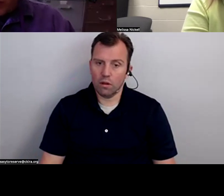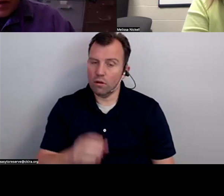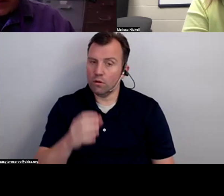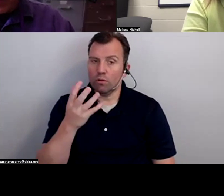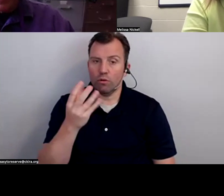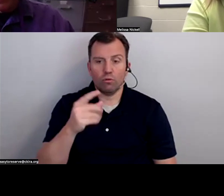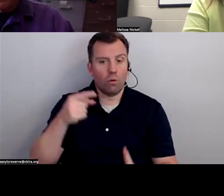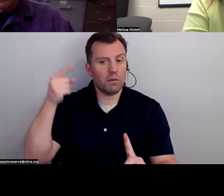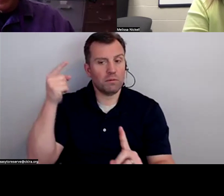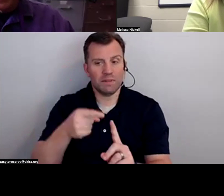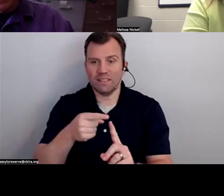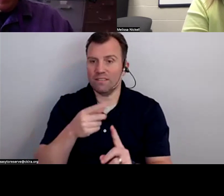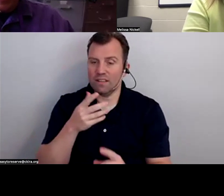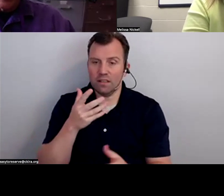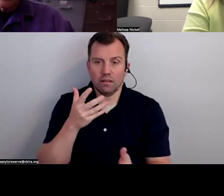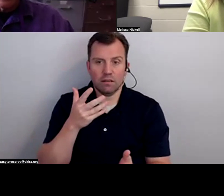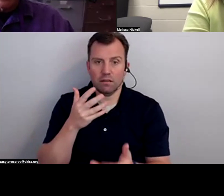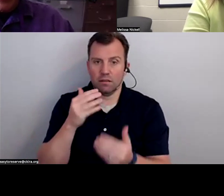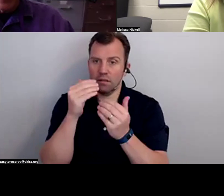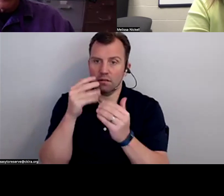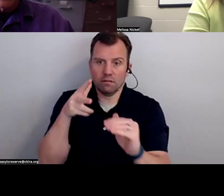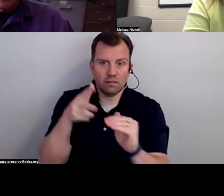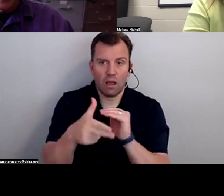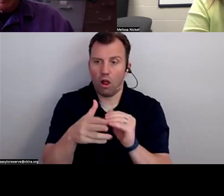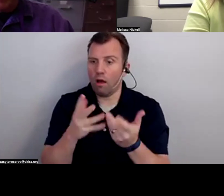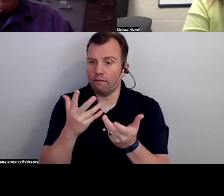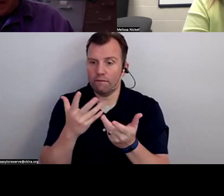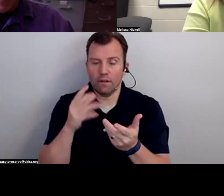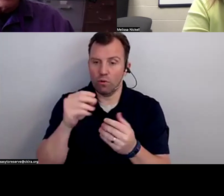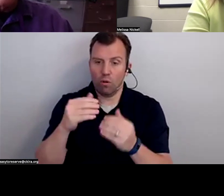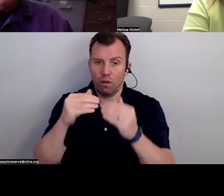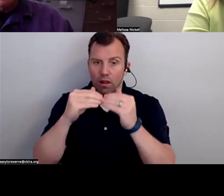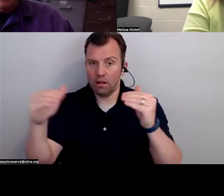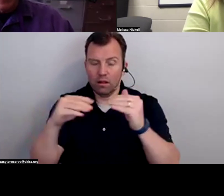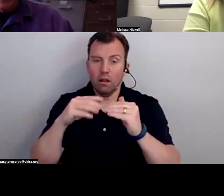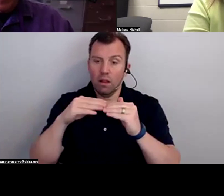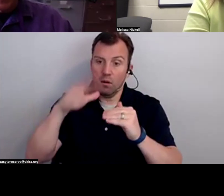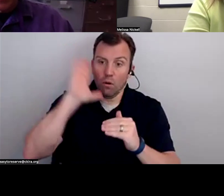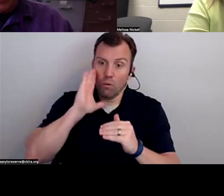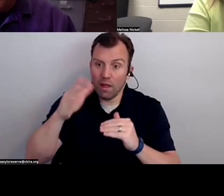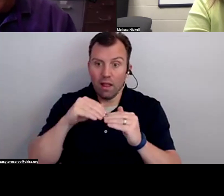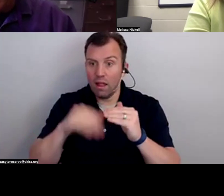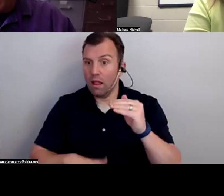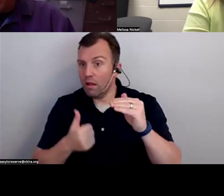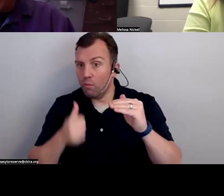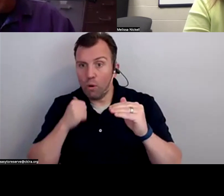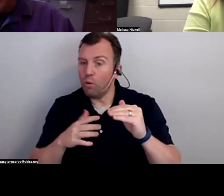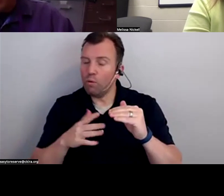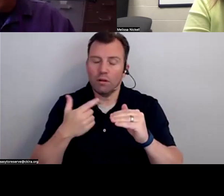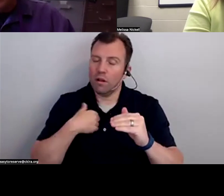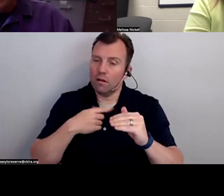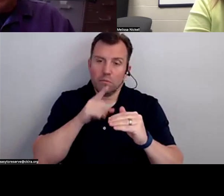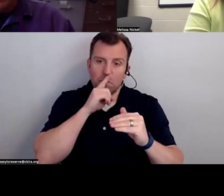no specific cutoff, and I understand that that's a challenge, but that's the way it is, and that's the way